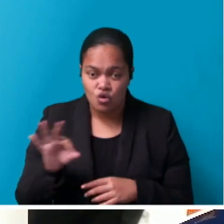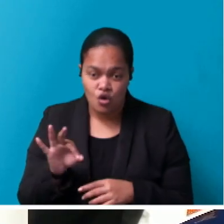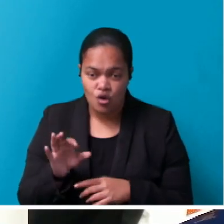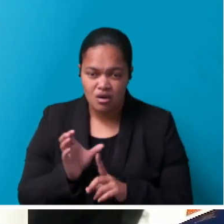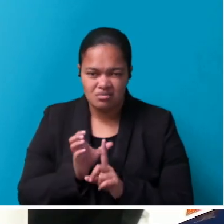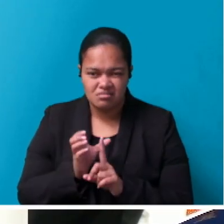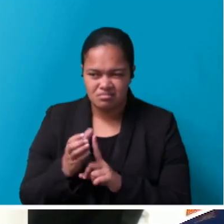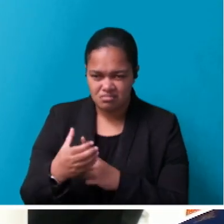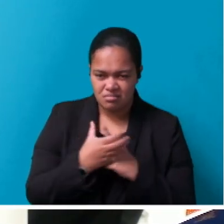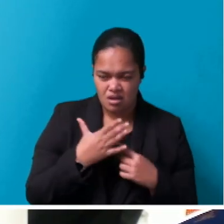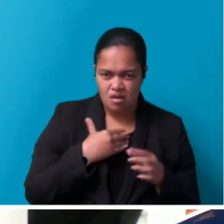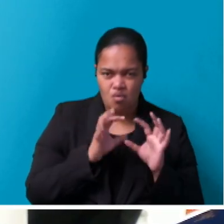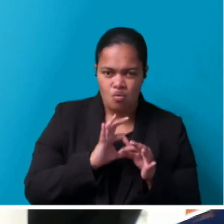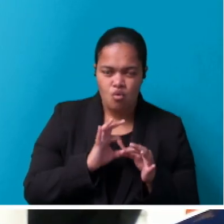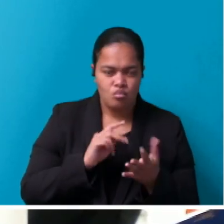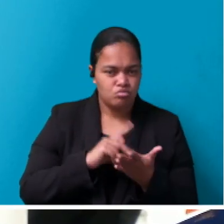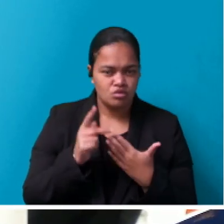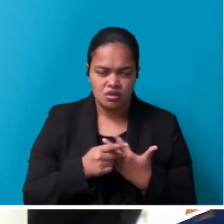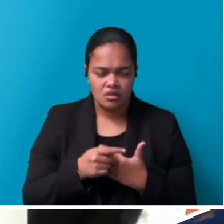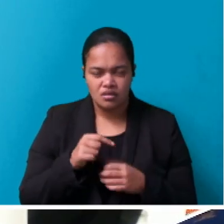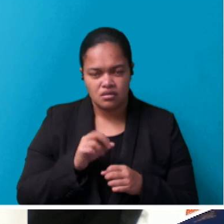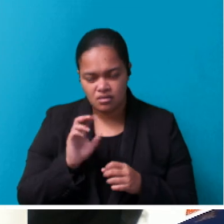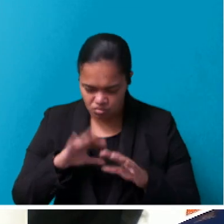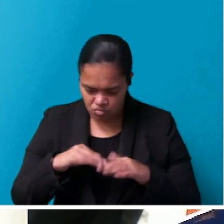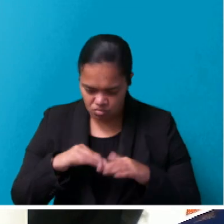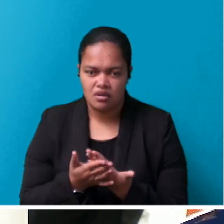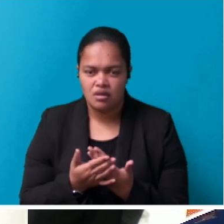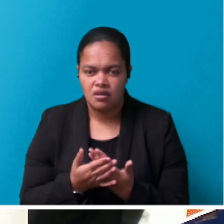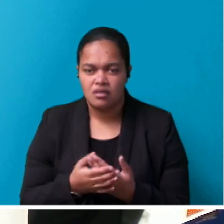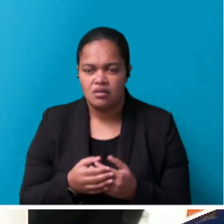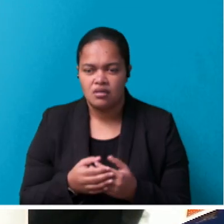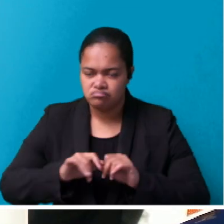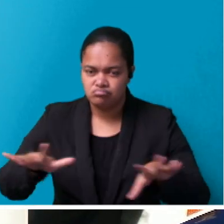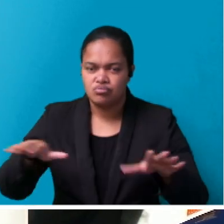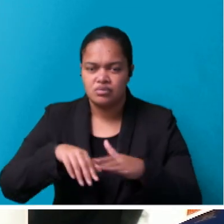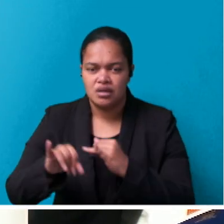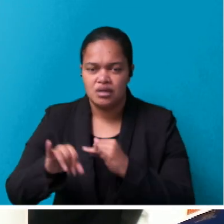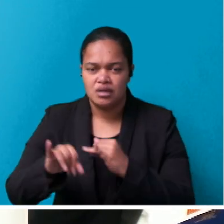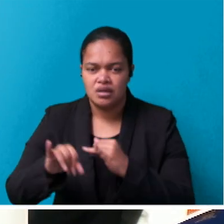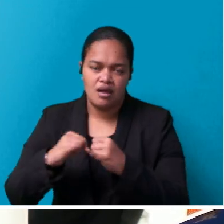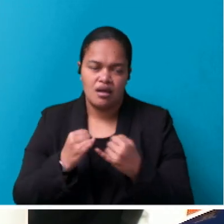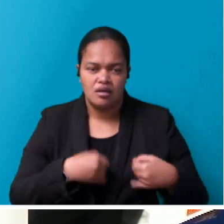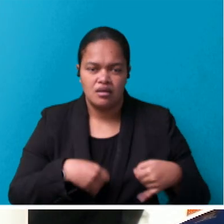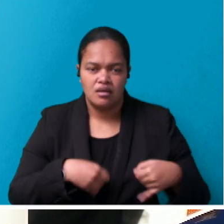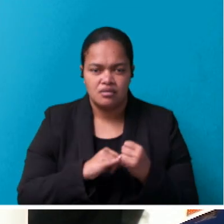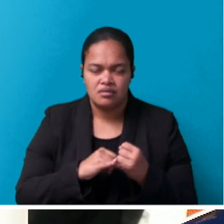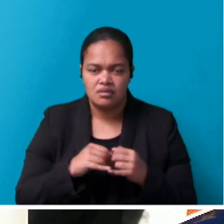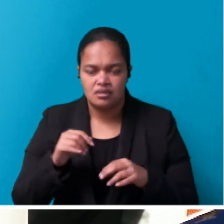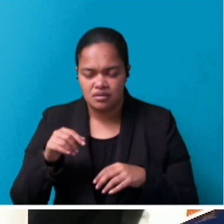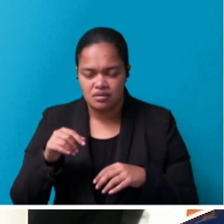project, and we hope to roll this out to the remote islands around Fiji as